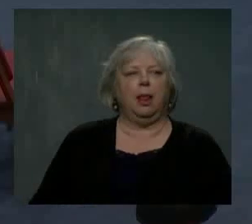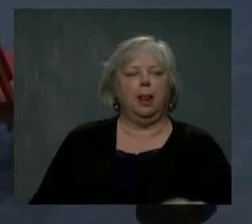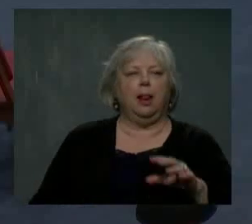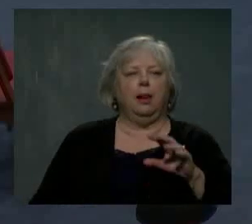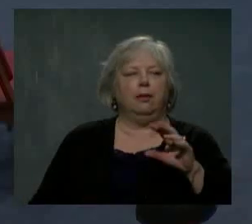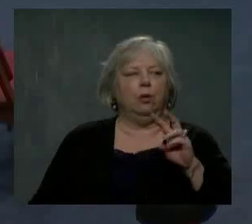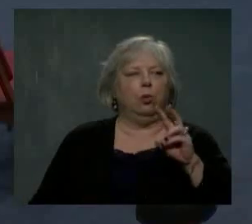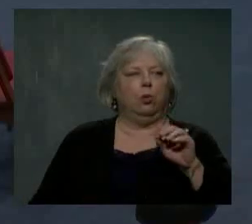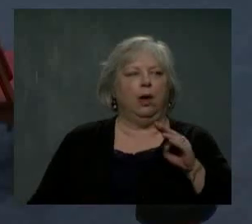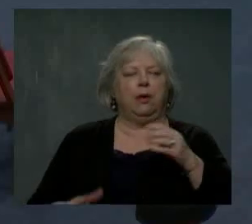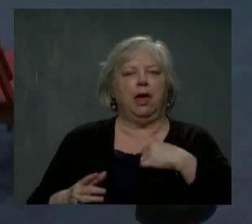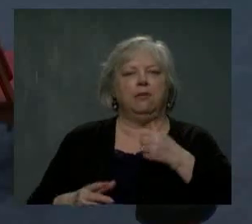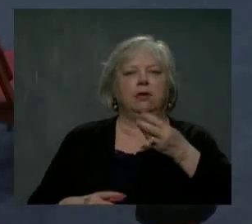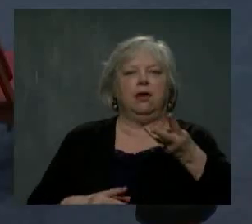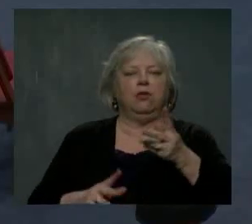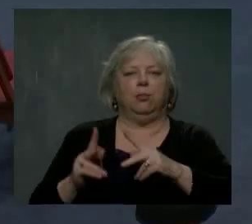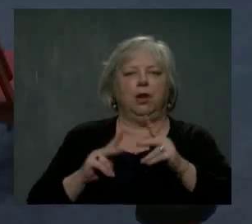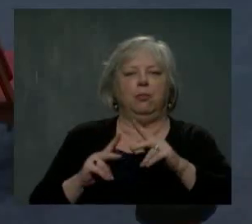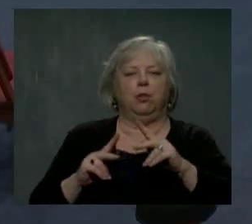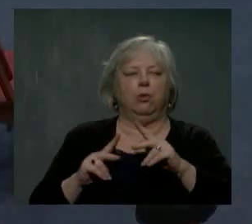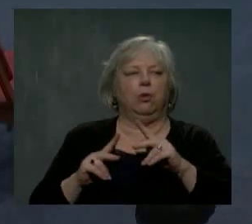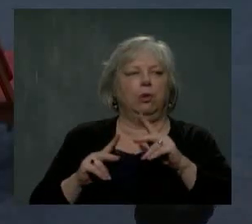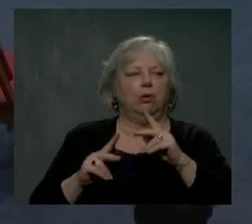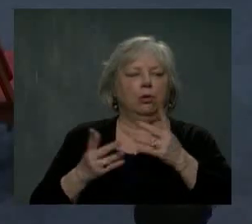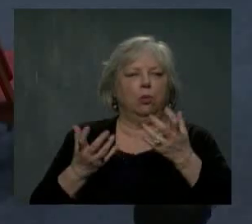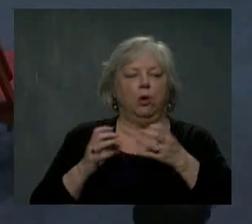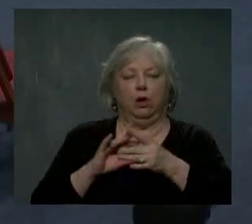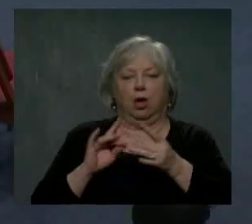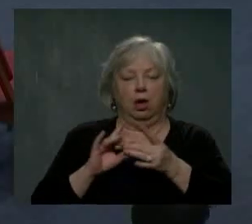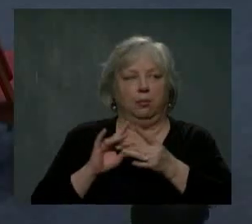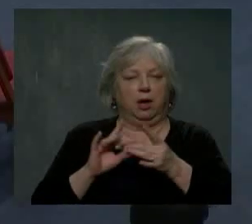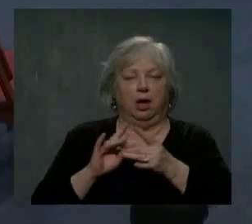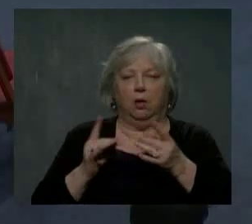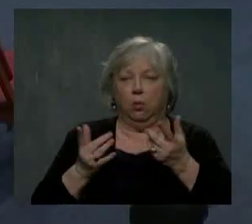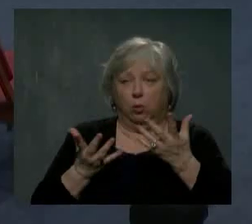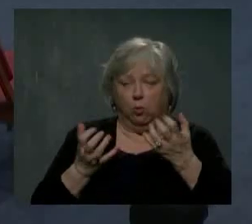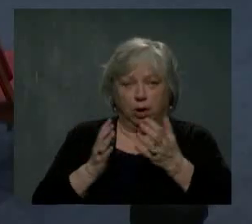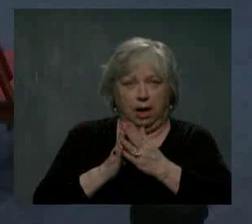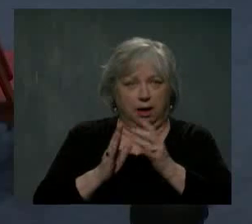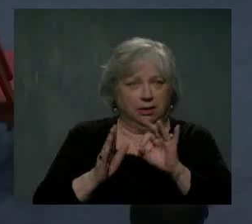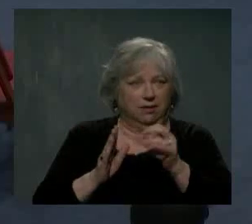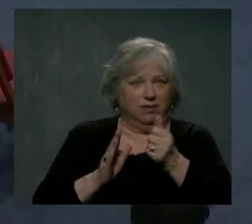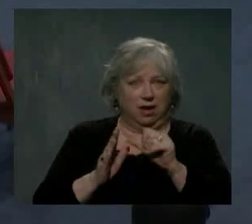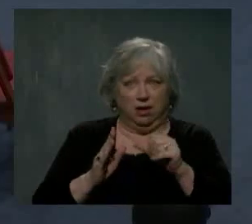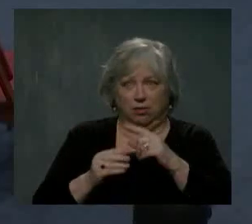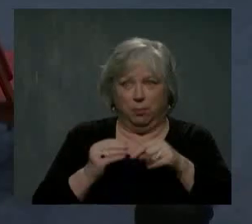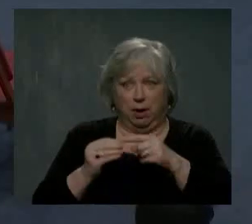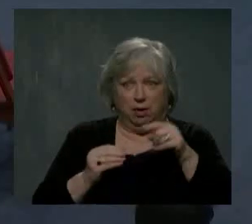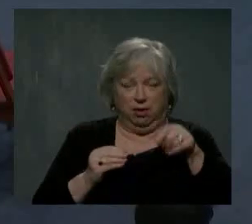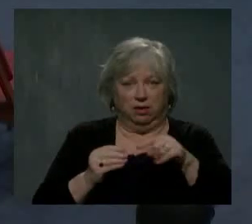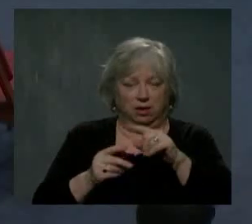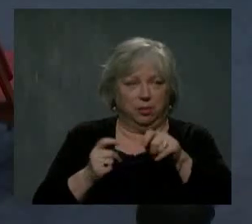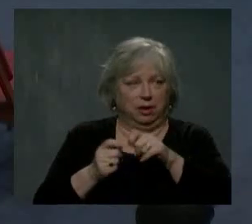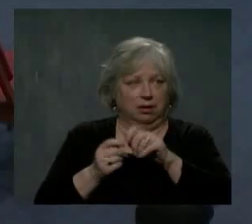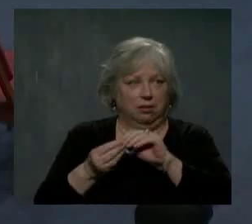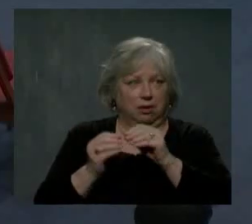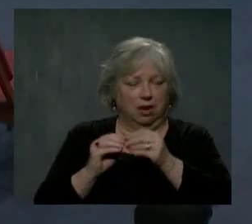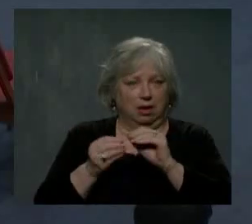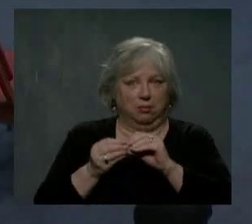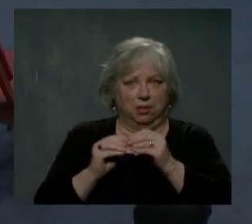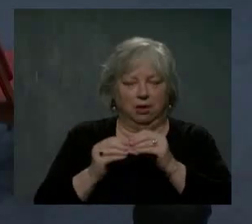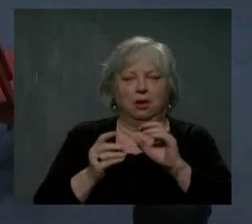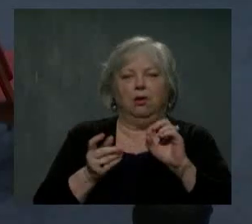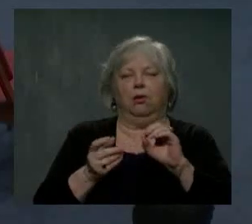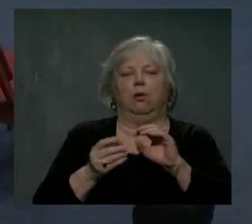Okay. I have several people in the queue. I want to ask if any of them are about this particular item. Okay,